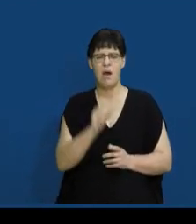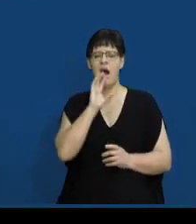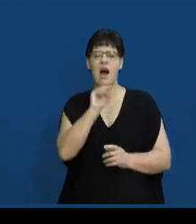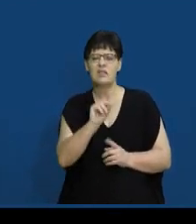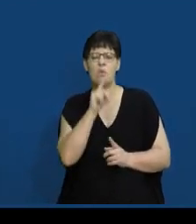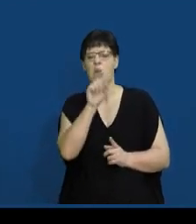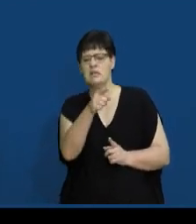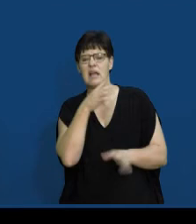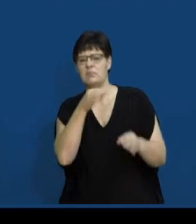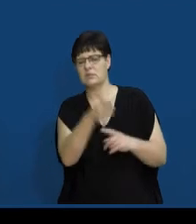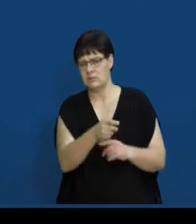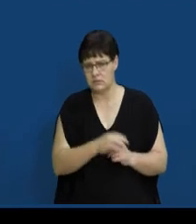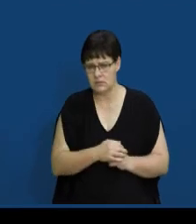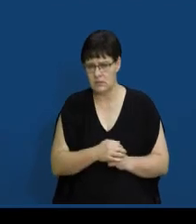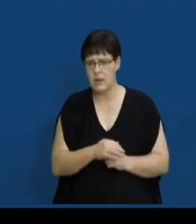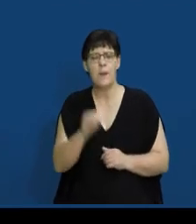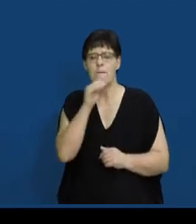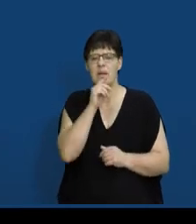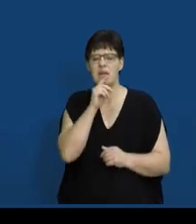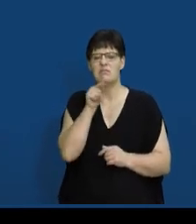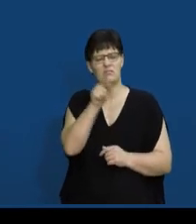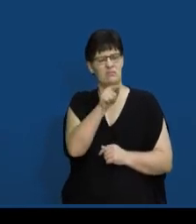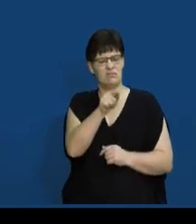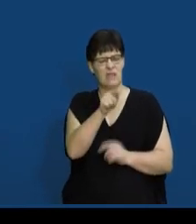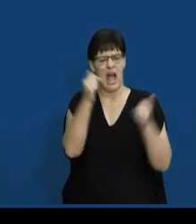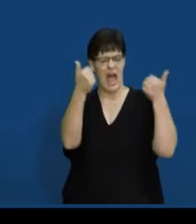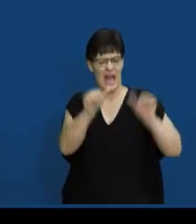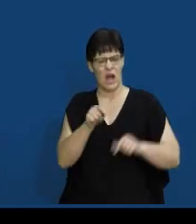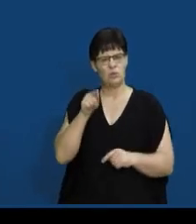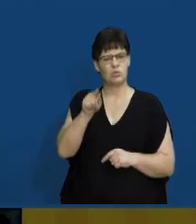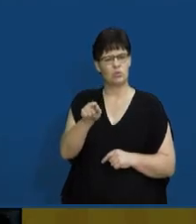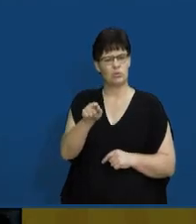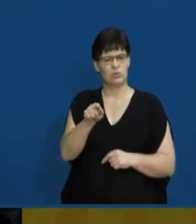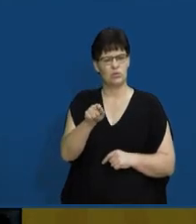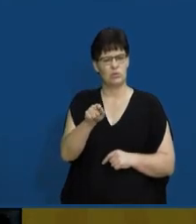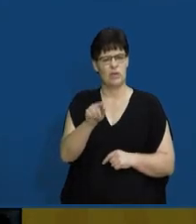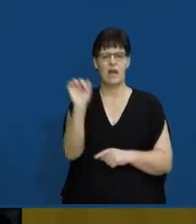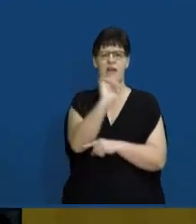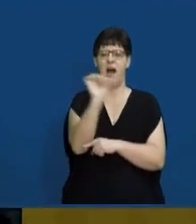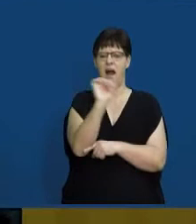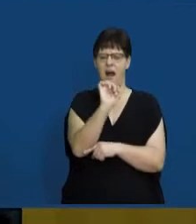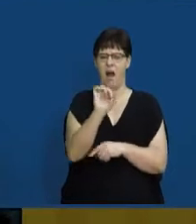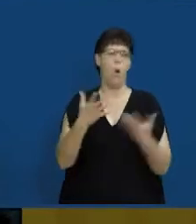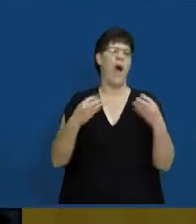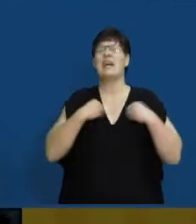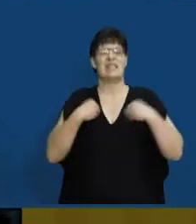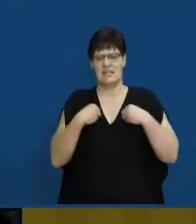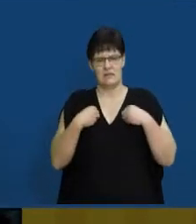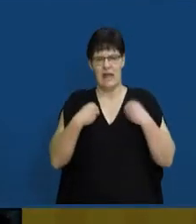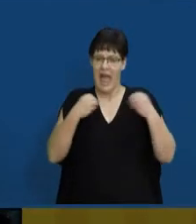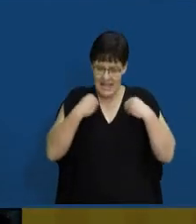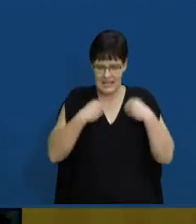classify, and I said, what type of an account is vehicles or an asset? It's an asset